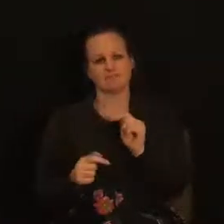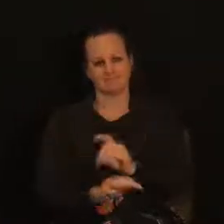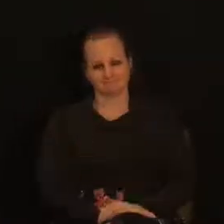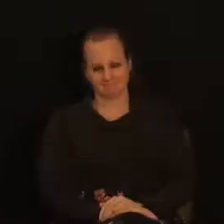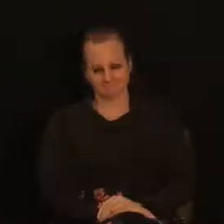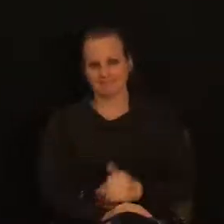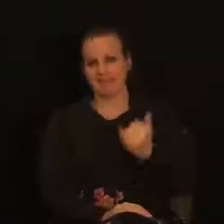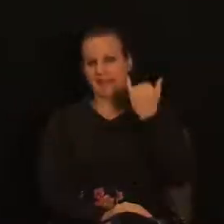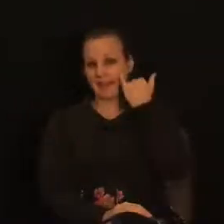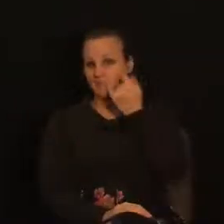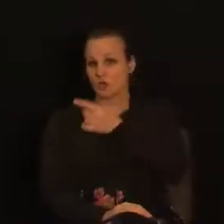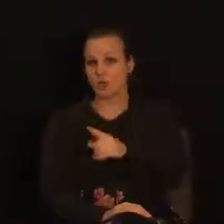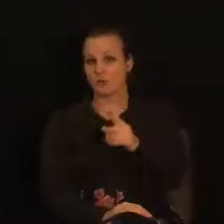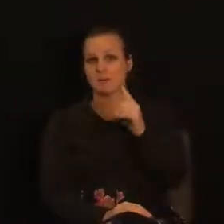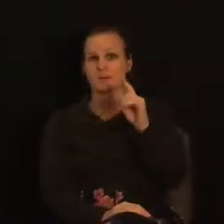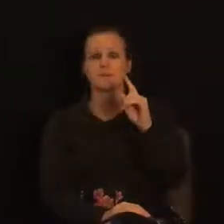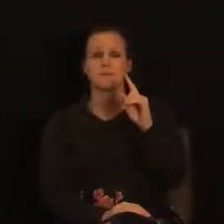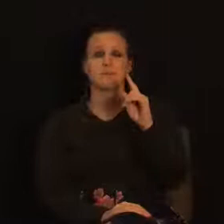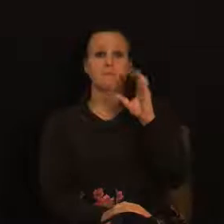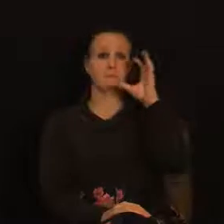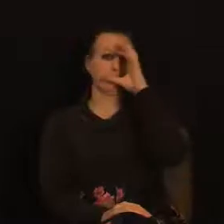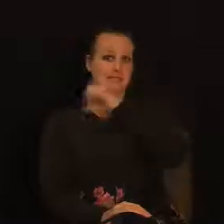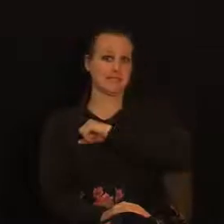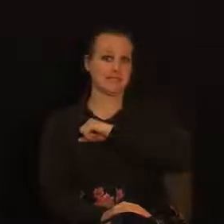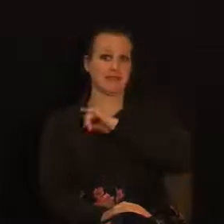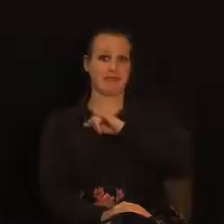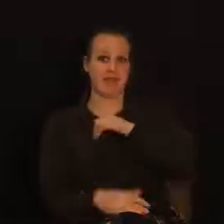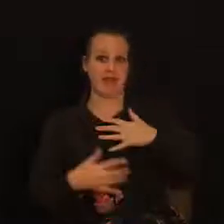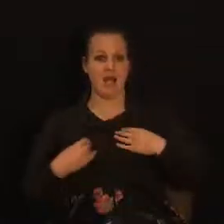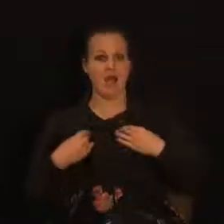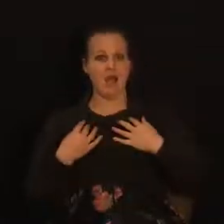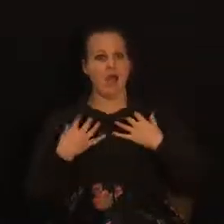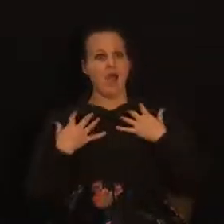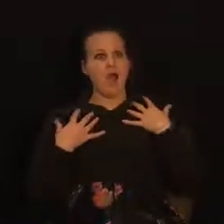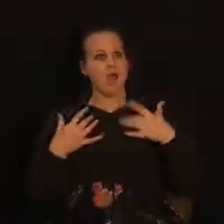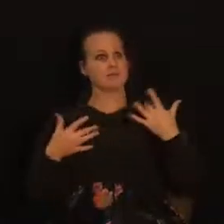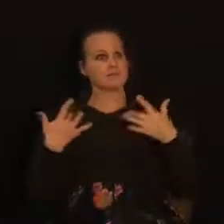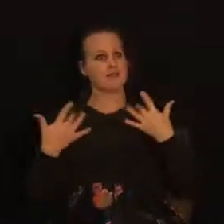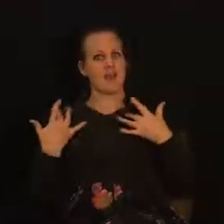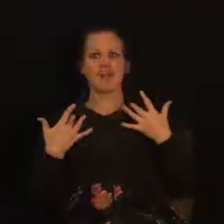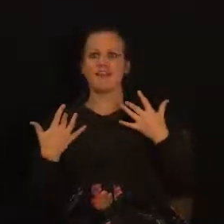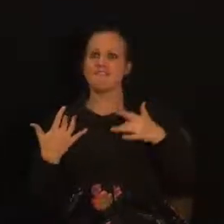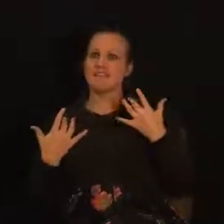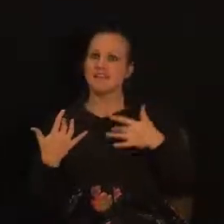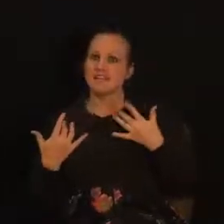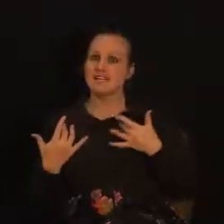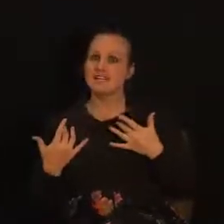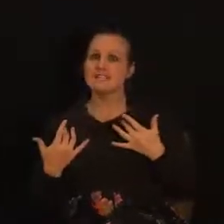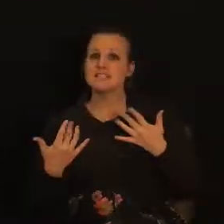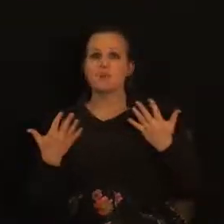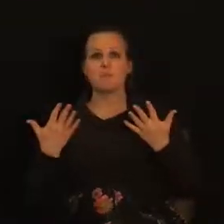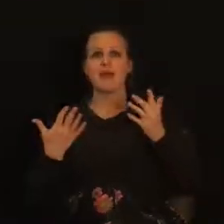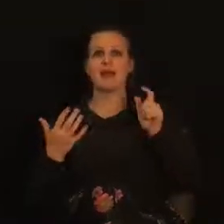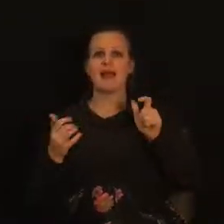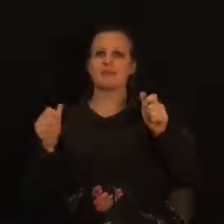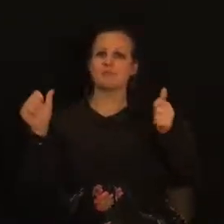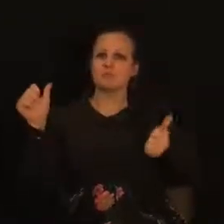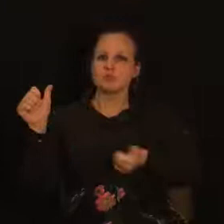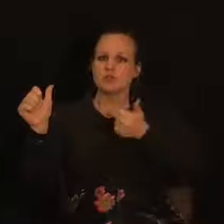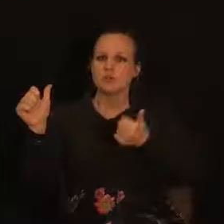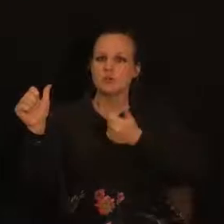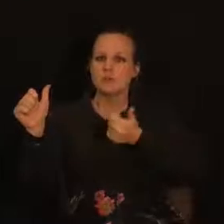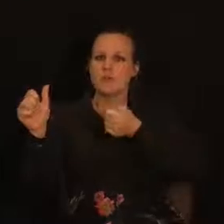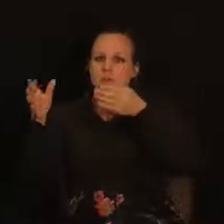missing those tingly feelings, it may be that you're going to have to pursue them to get them back. So that's just